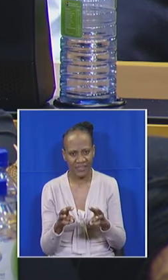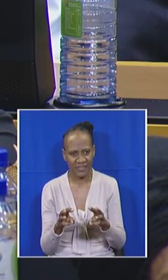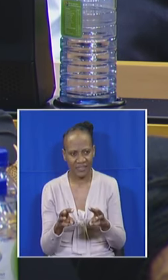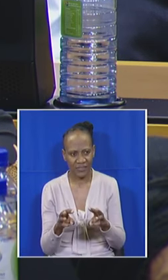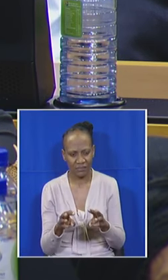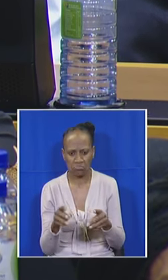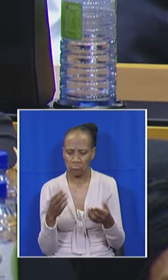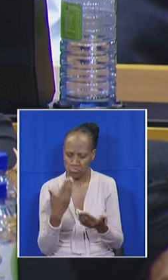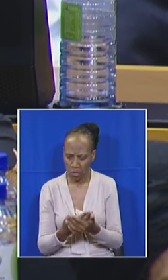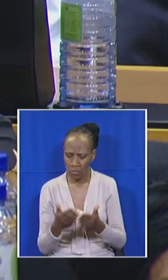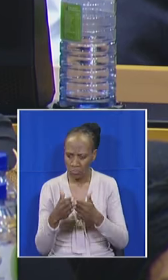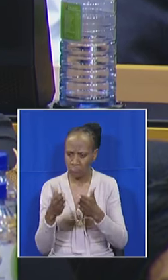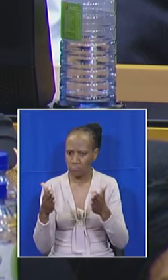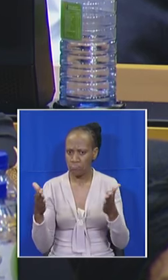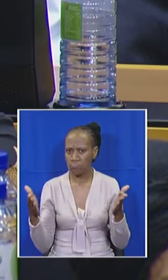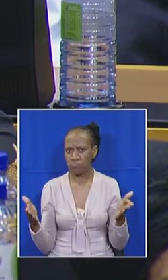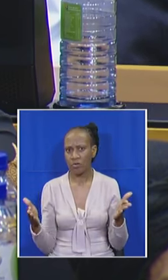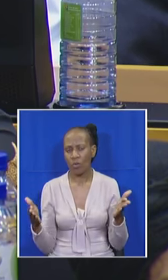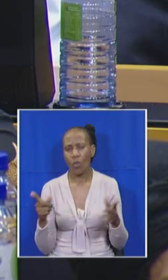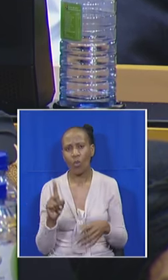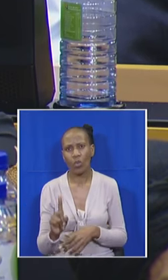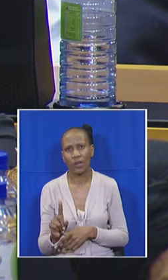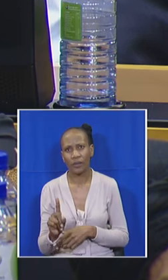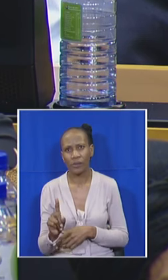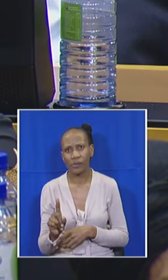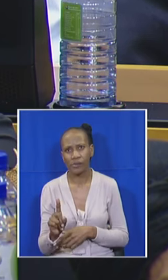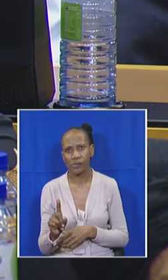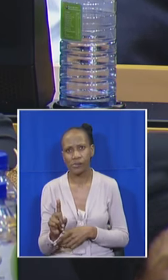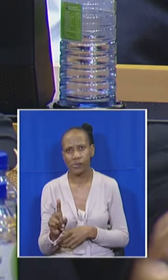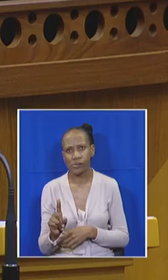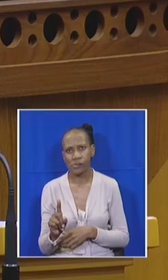fertile ground for the stimulation of